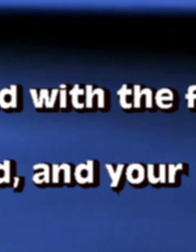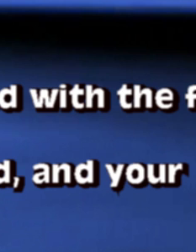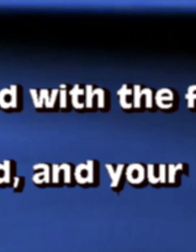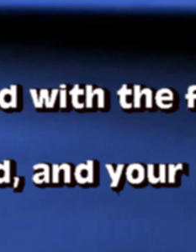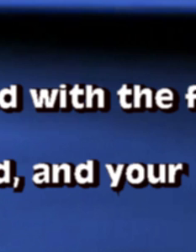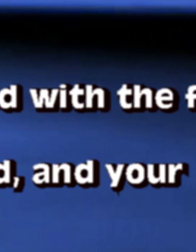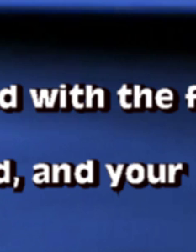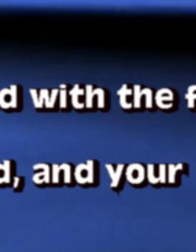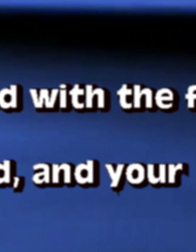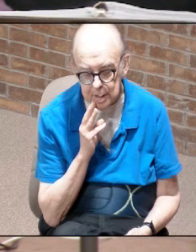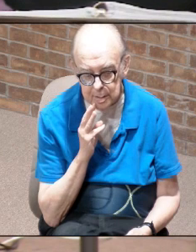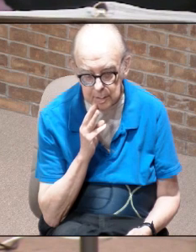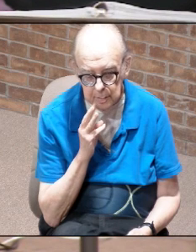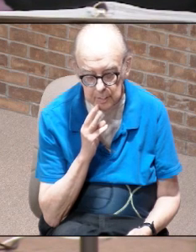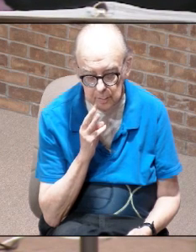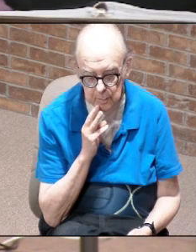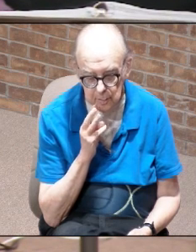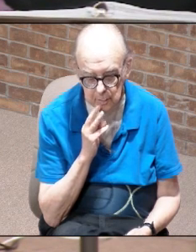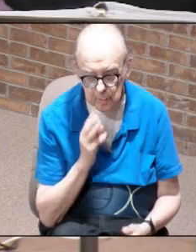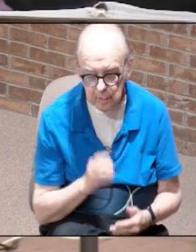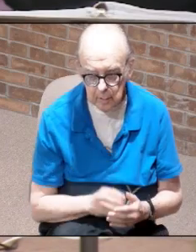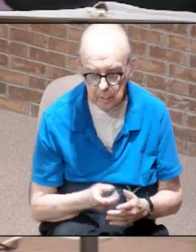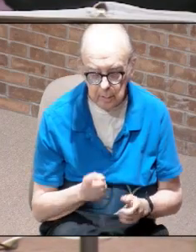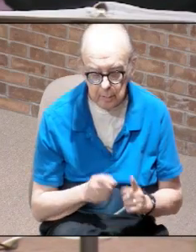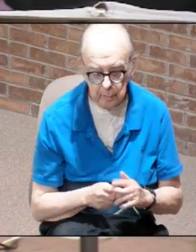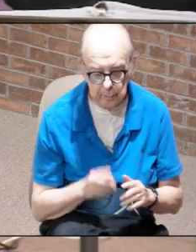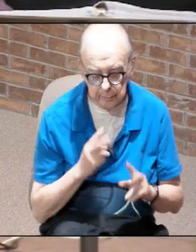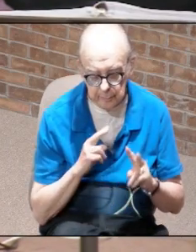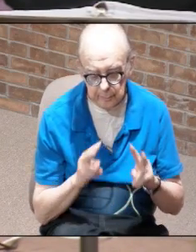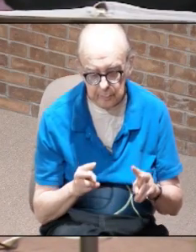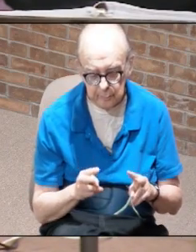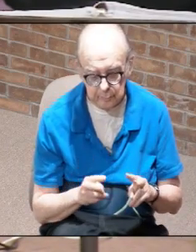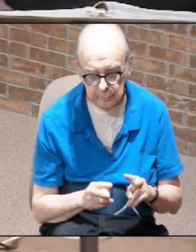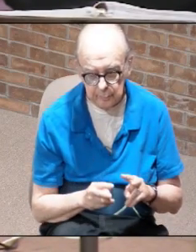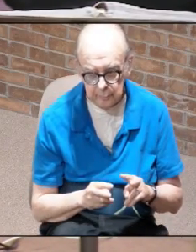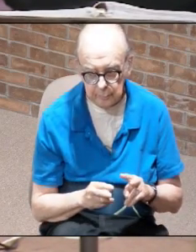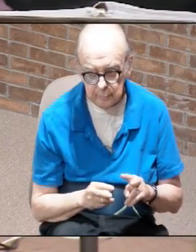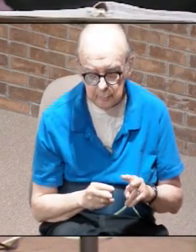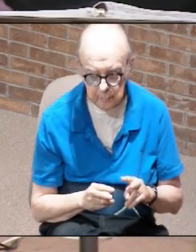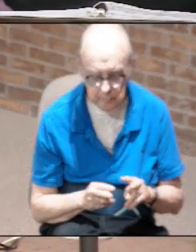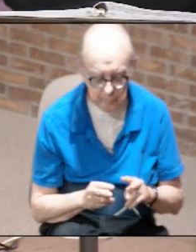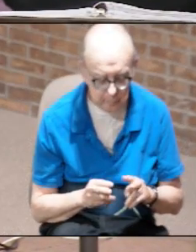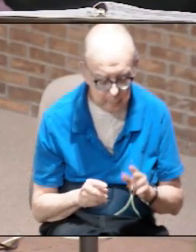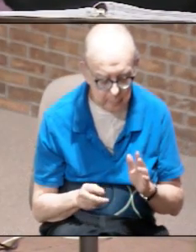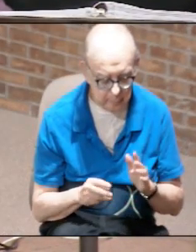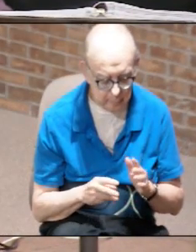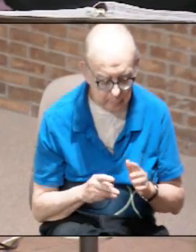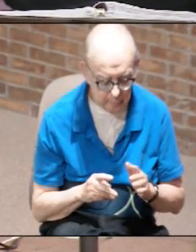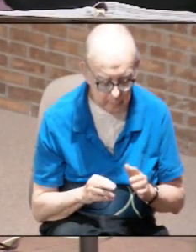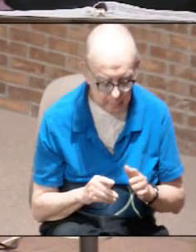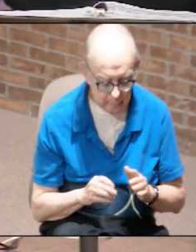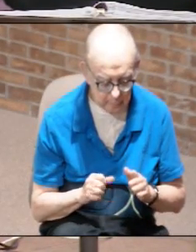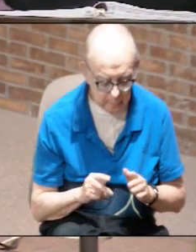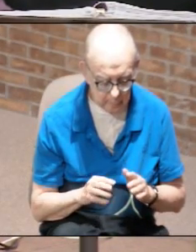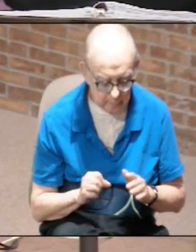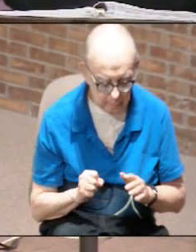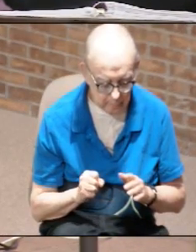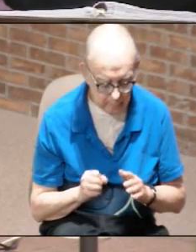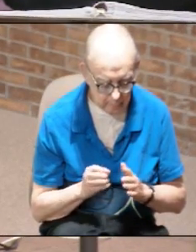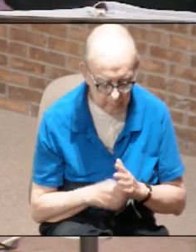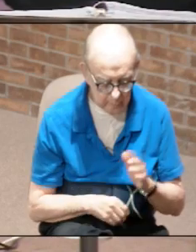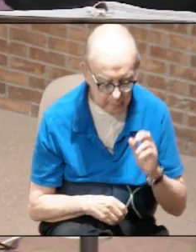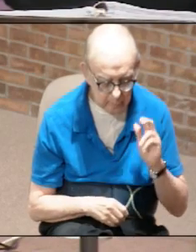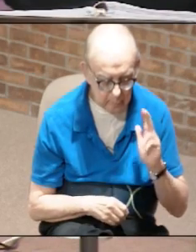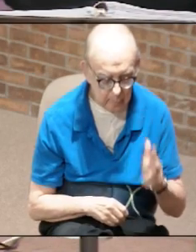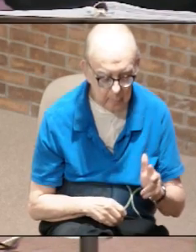wine. When you begin to look In Proverbs chapter 3, verses